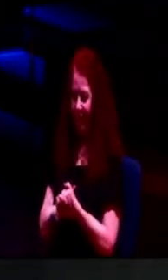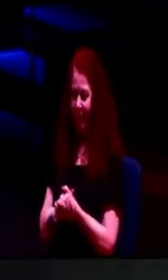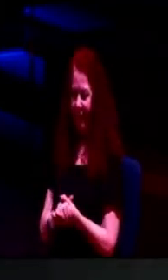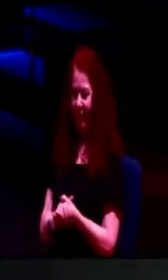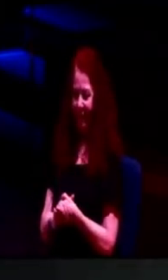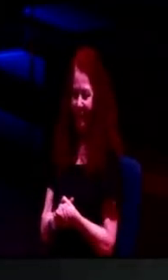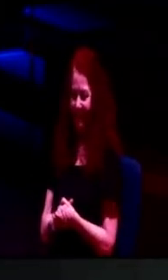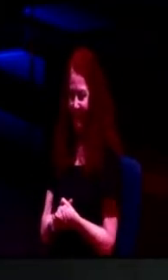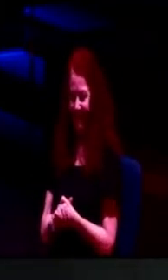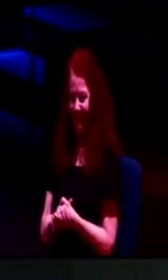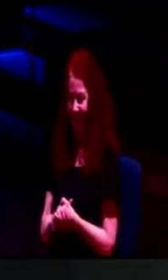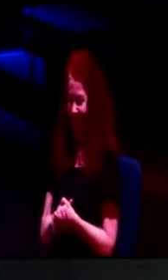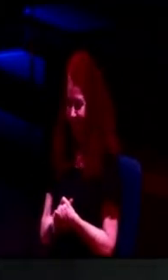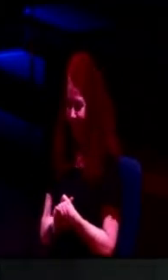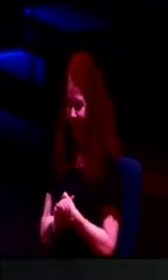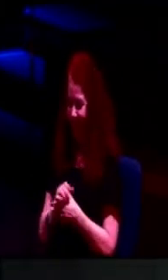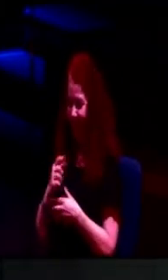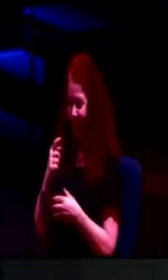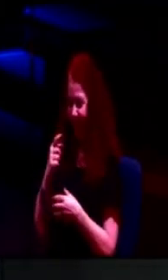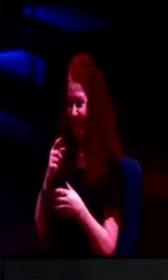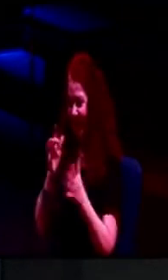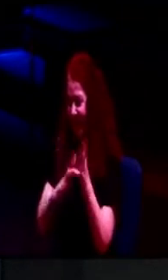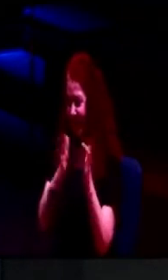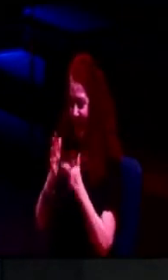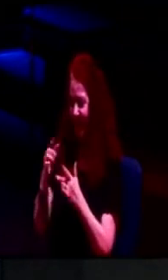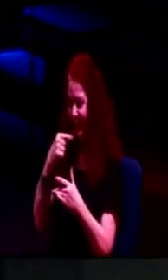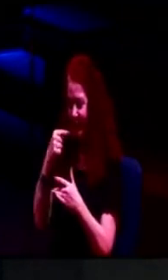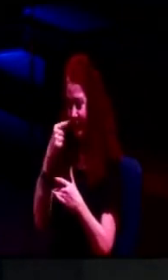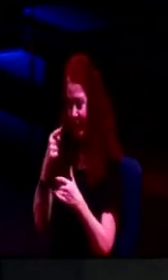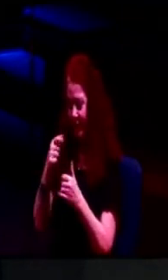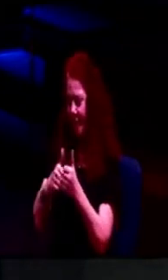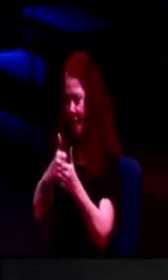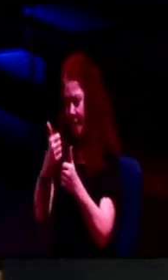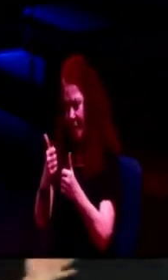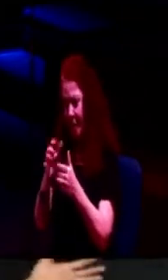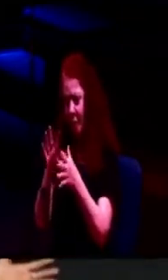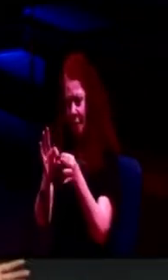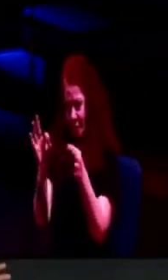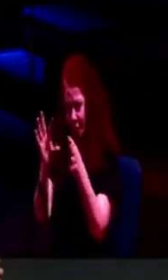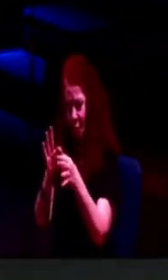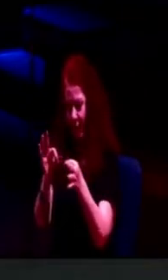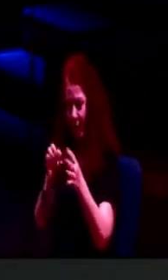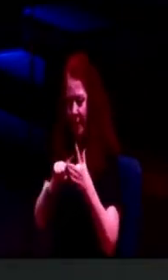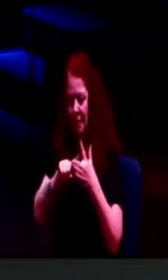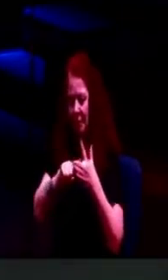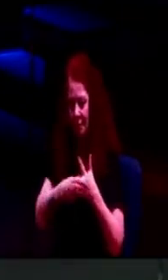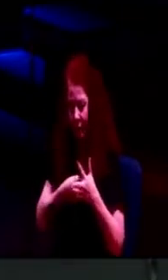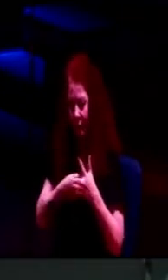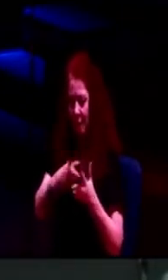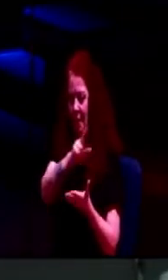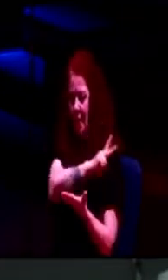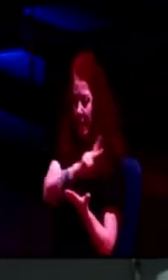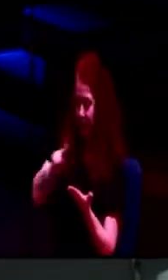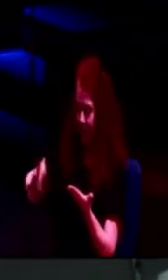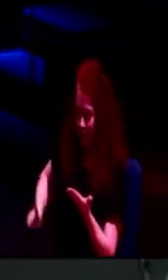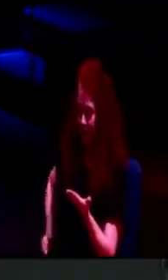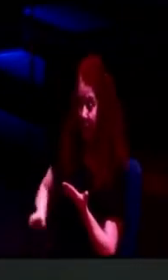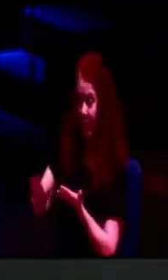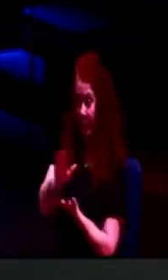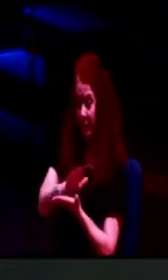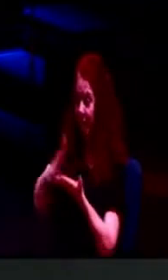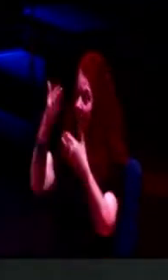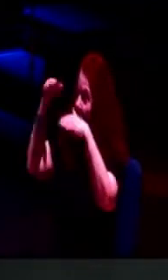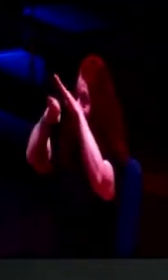this one, he tells another story, and he begins it like he does all of his stories. The kingdom of heaven